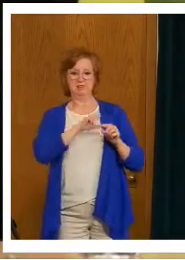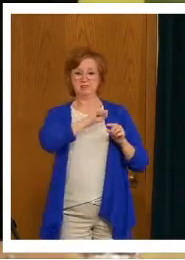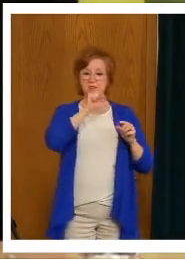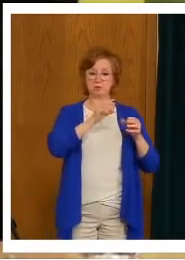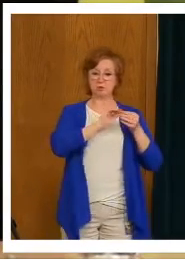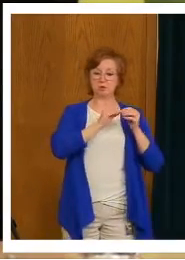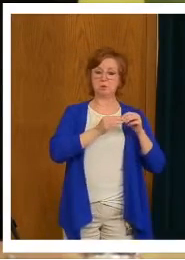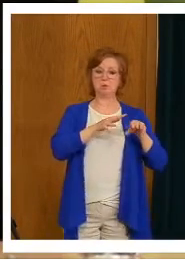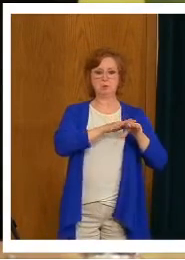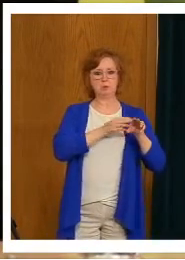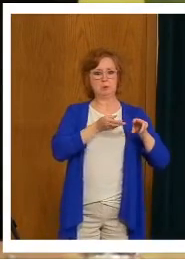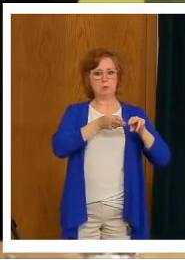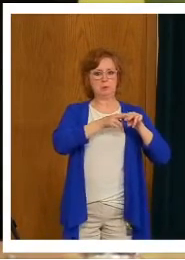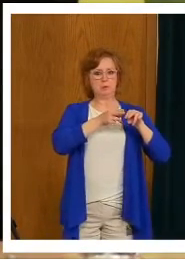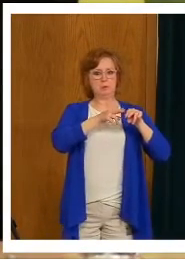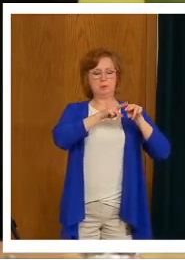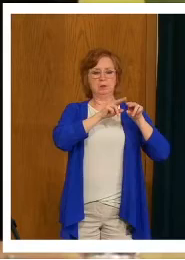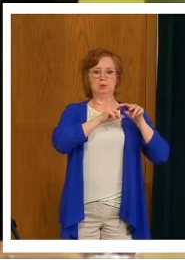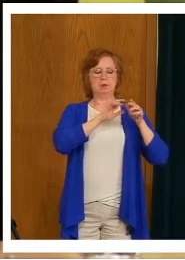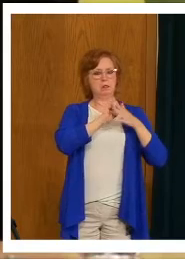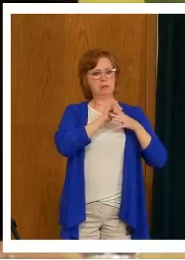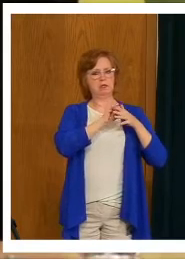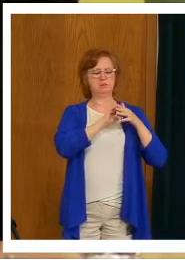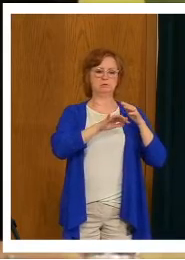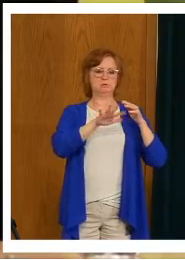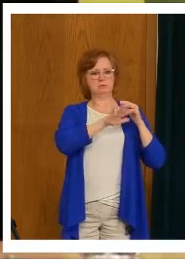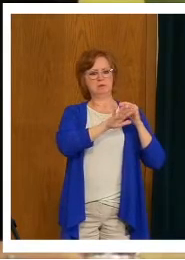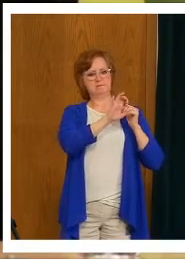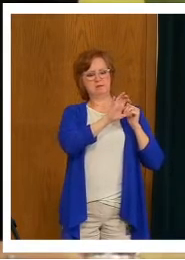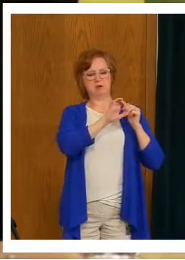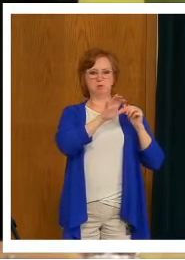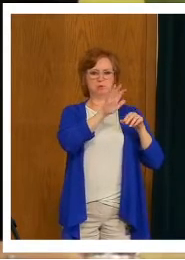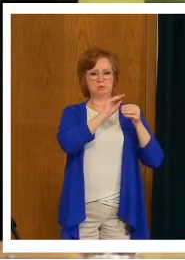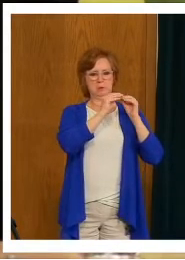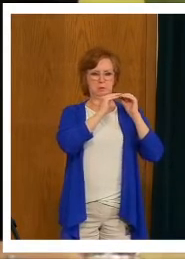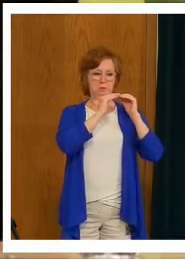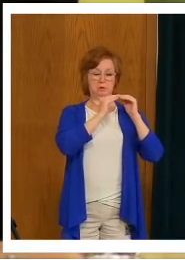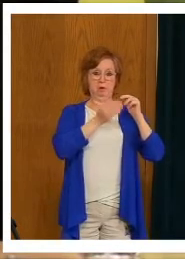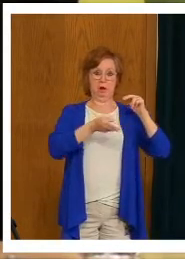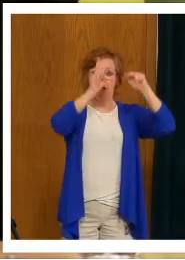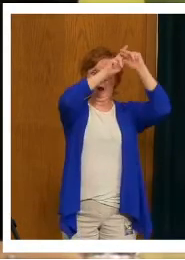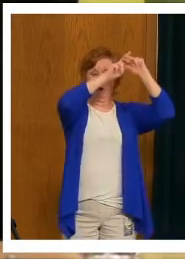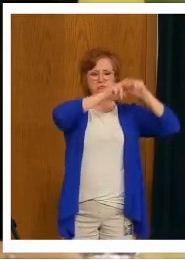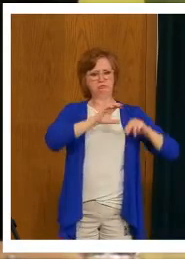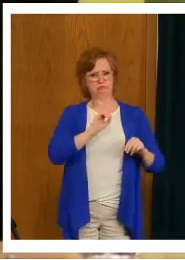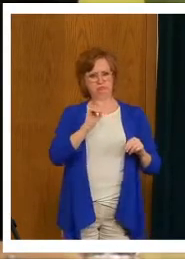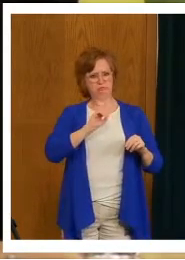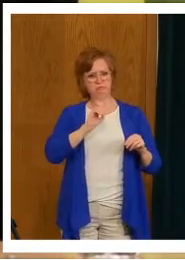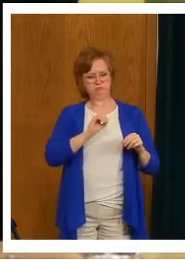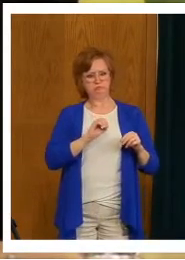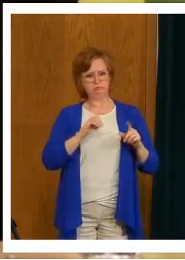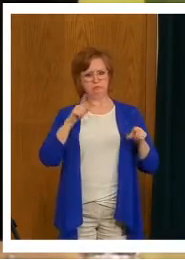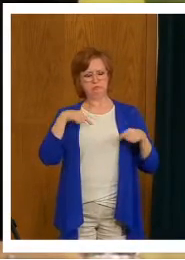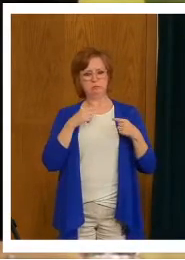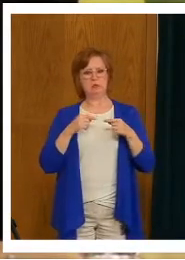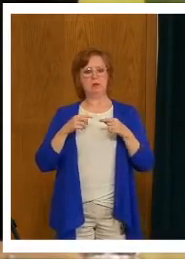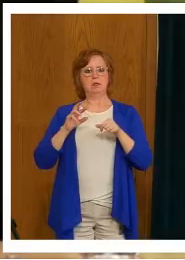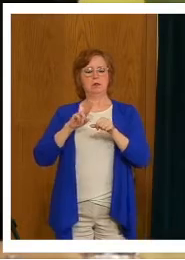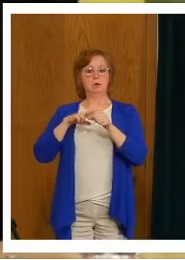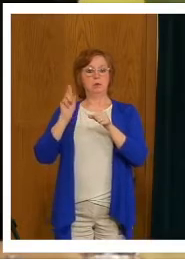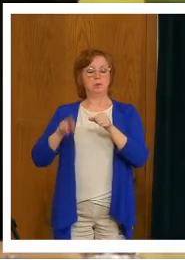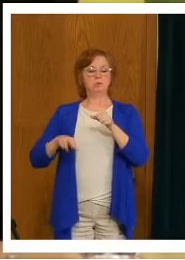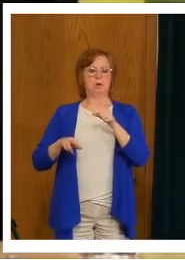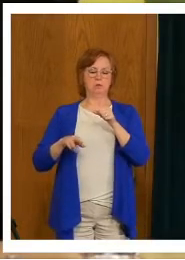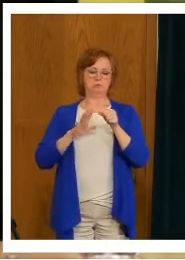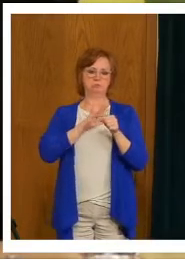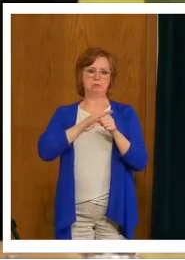would categorize it as fairly stable in and around 500 cases for a number of weeks now. Regina, thankfully, has dropped down